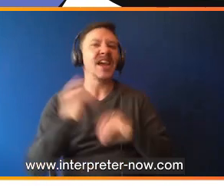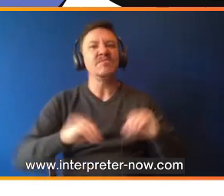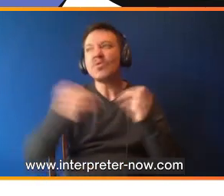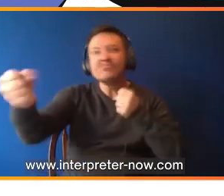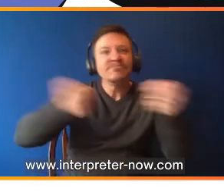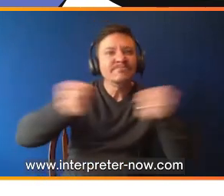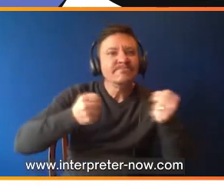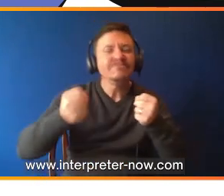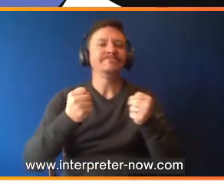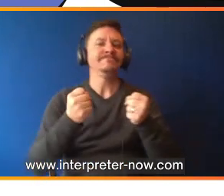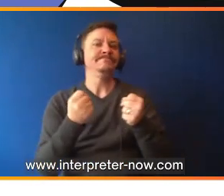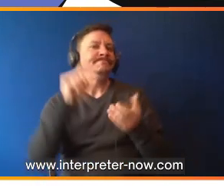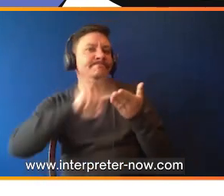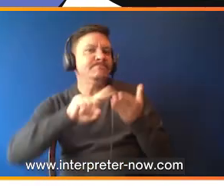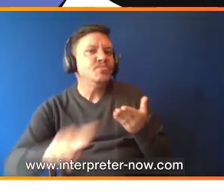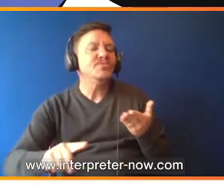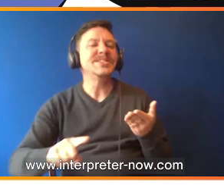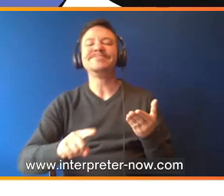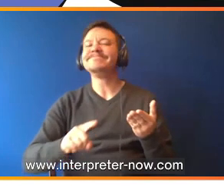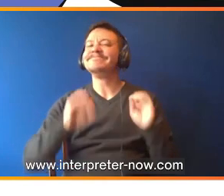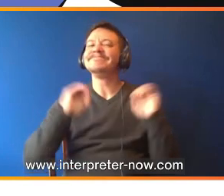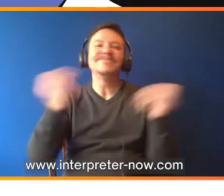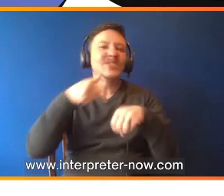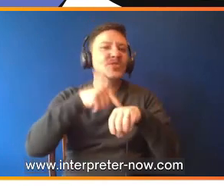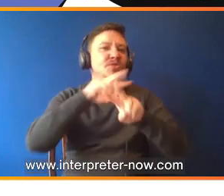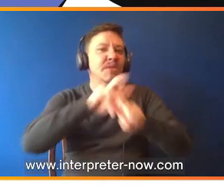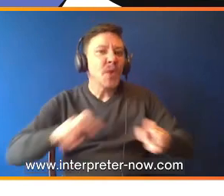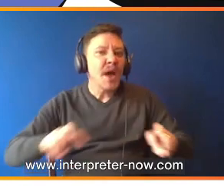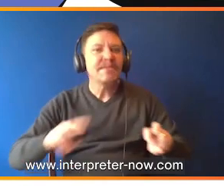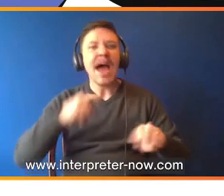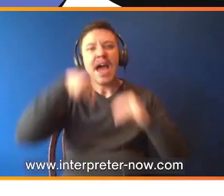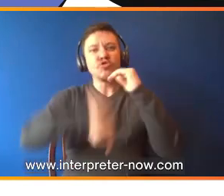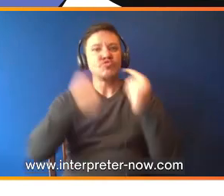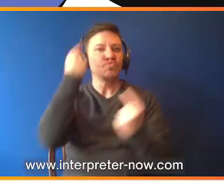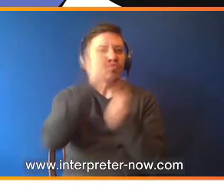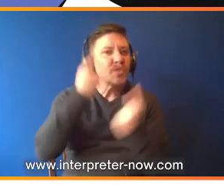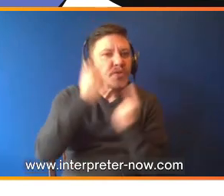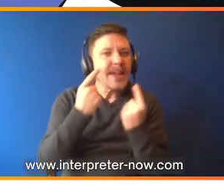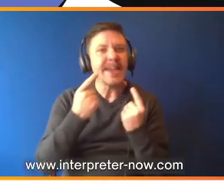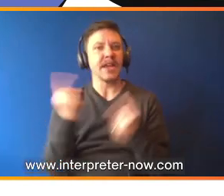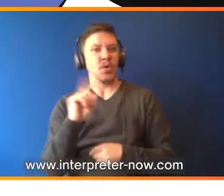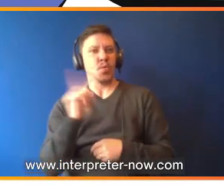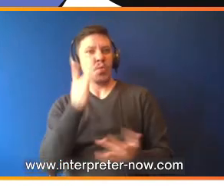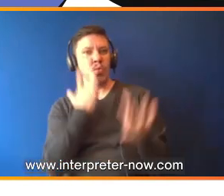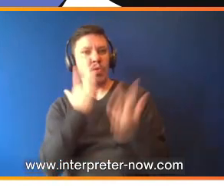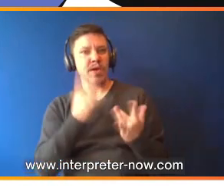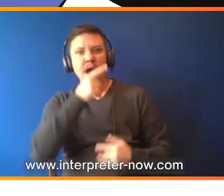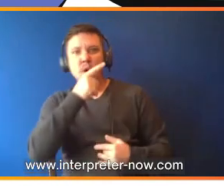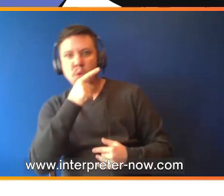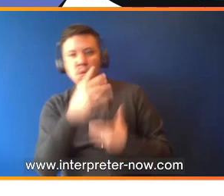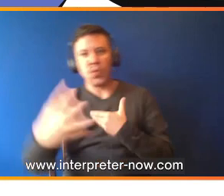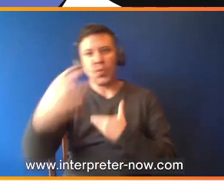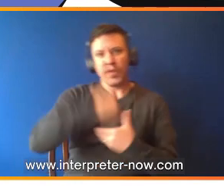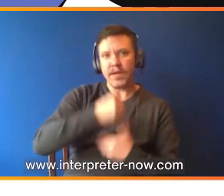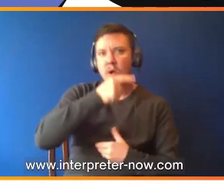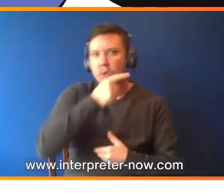we have to unpack all of those different little pieces, and it's going to take time. And the question is kind of,